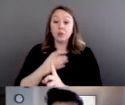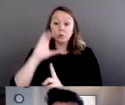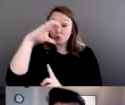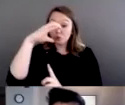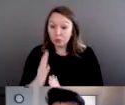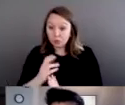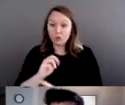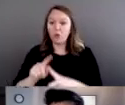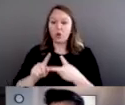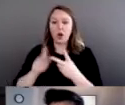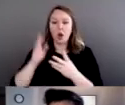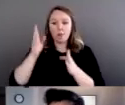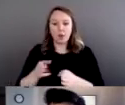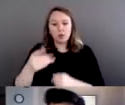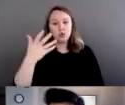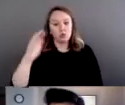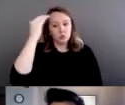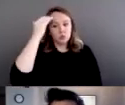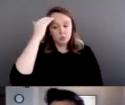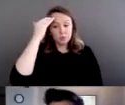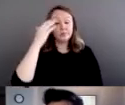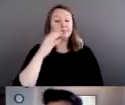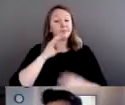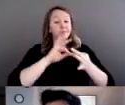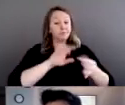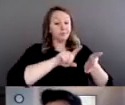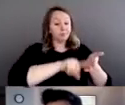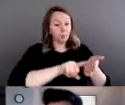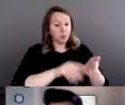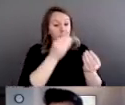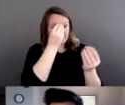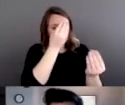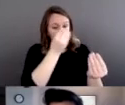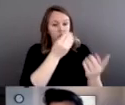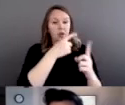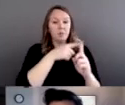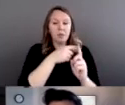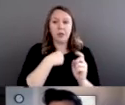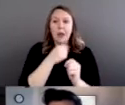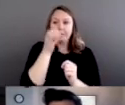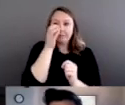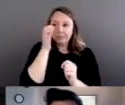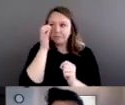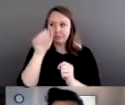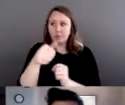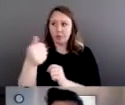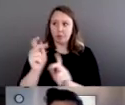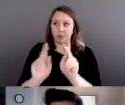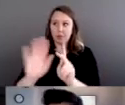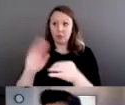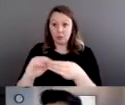know? Well, according to the research and even just listening to other people's stories, the answer is